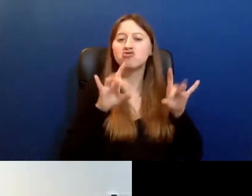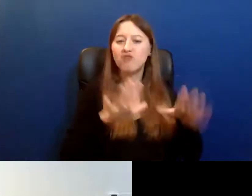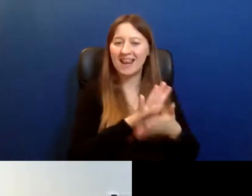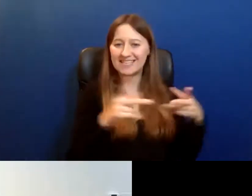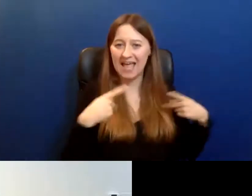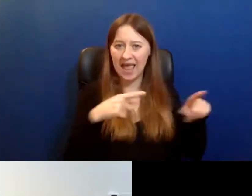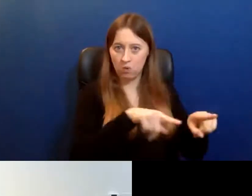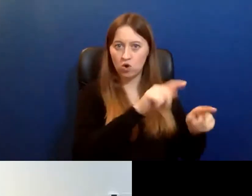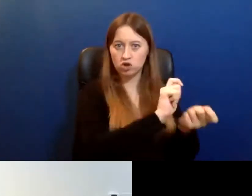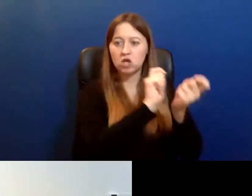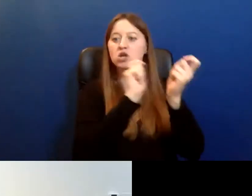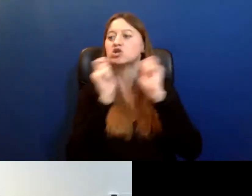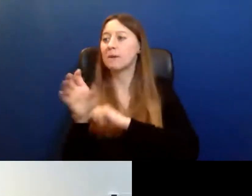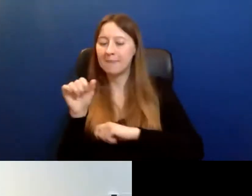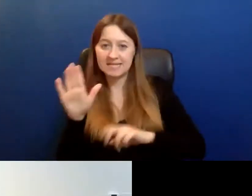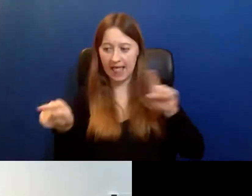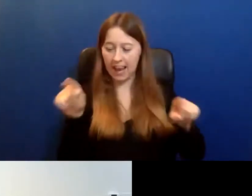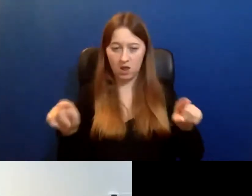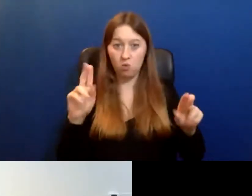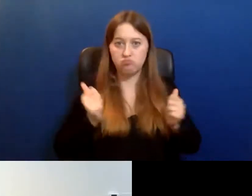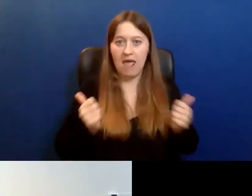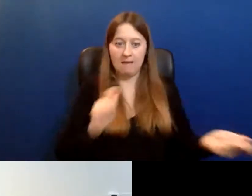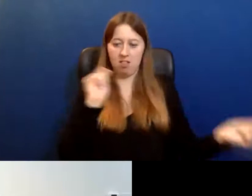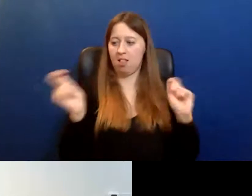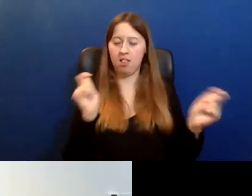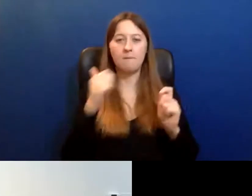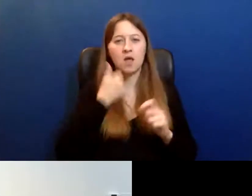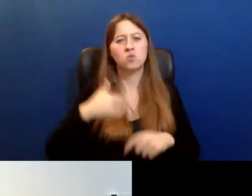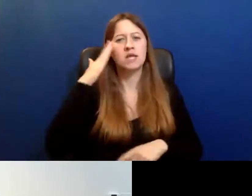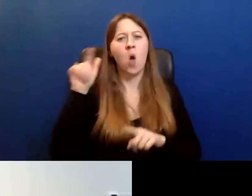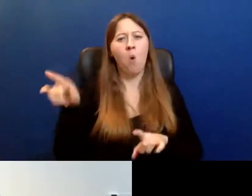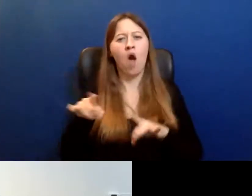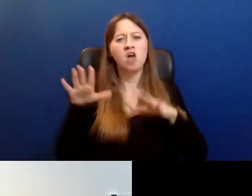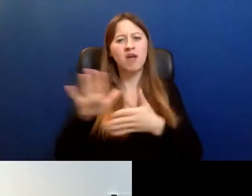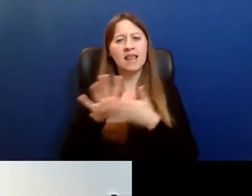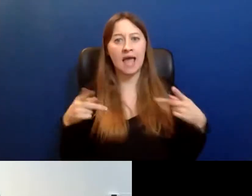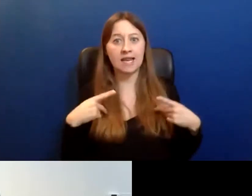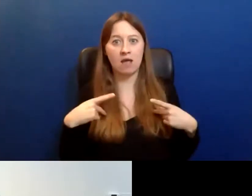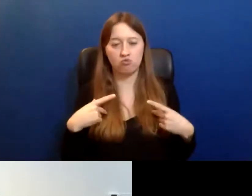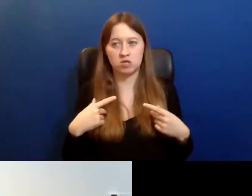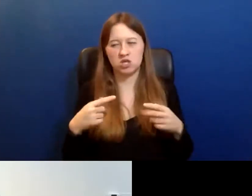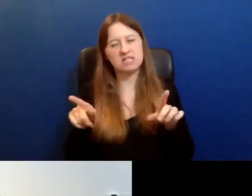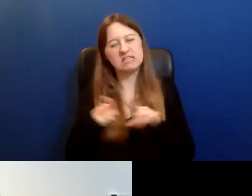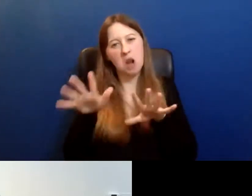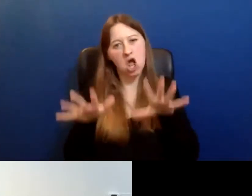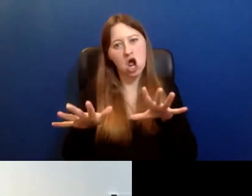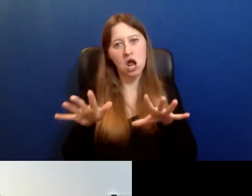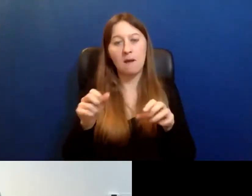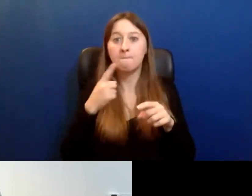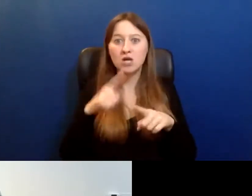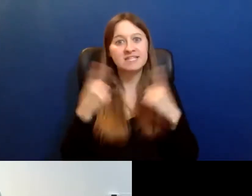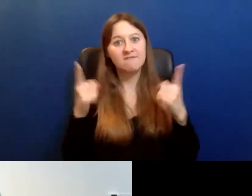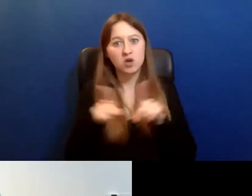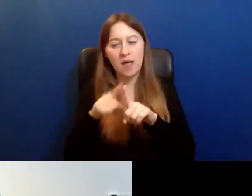similarities, but again, it has some differences as well with British Sign Language. So adapting existing sign language tests could be a good way